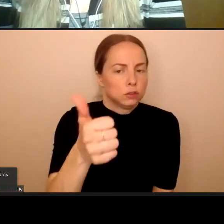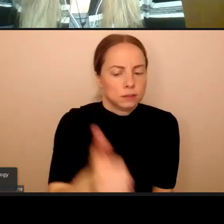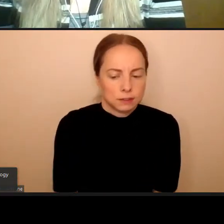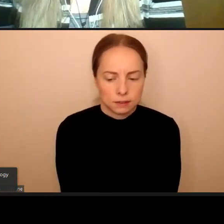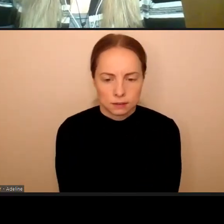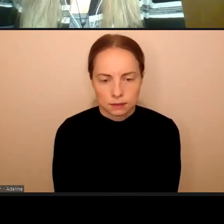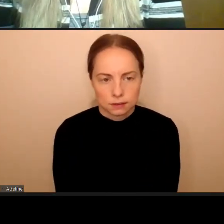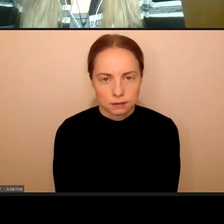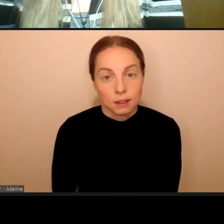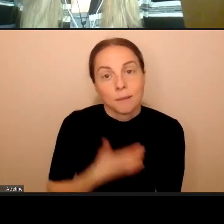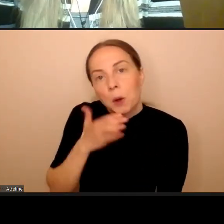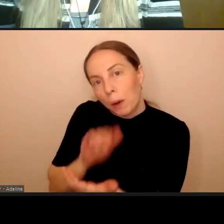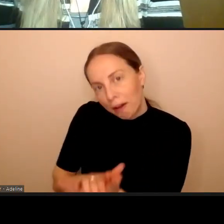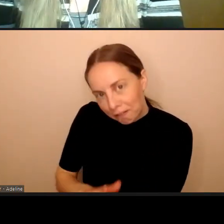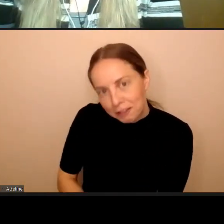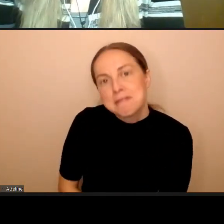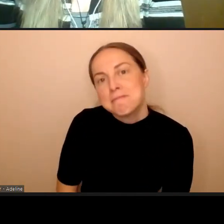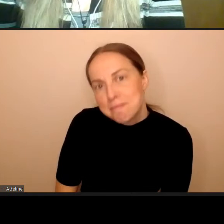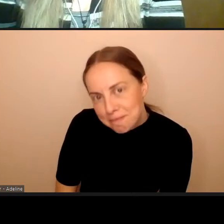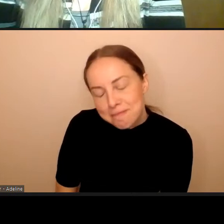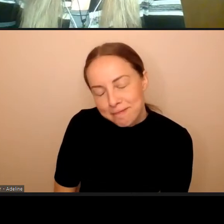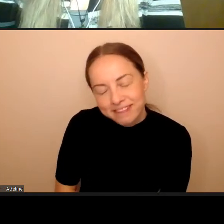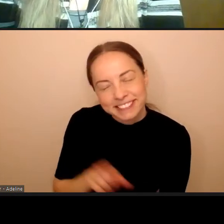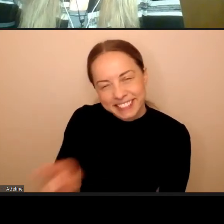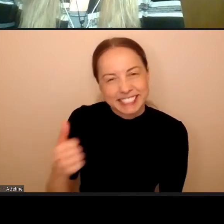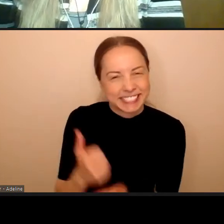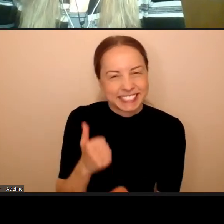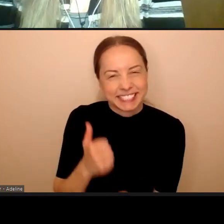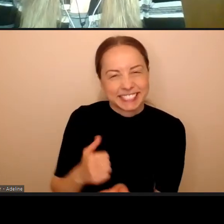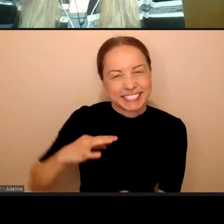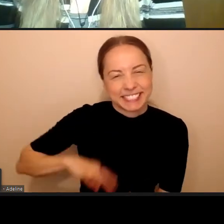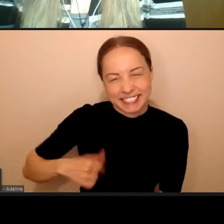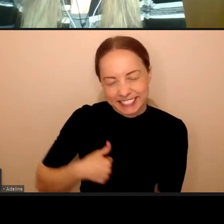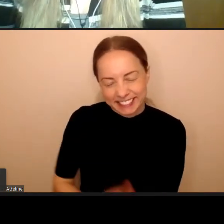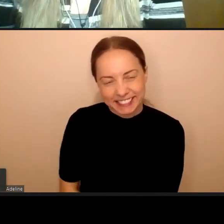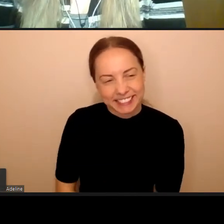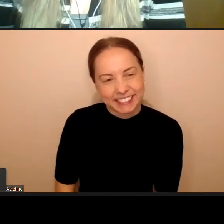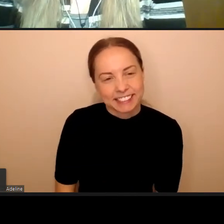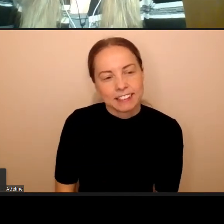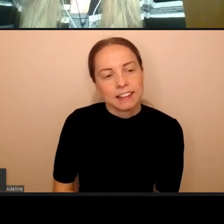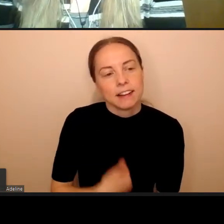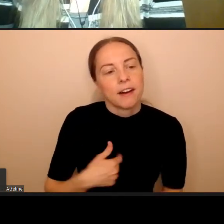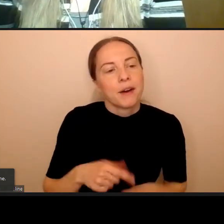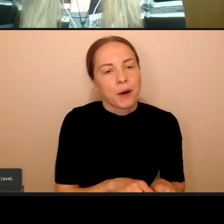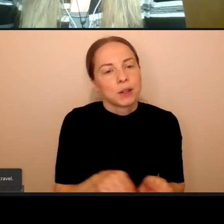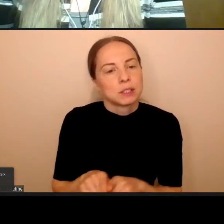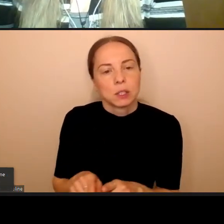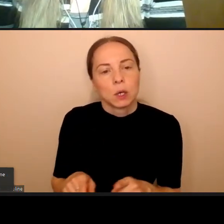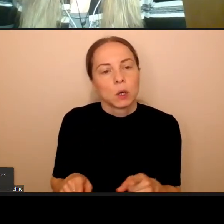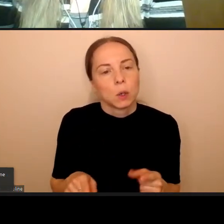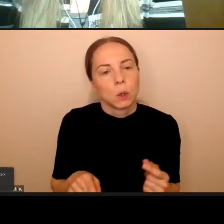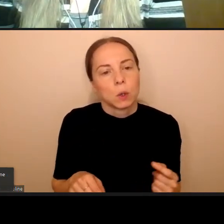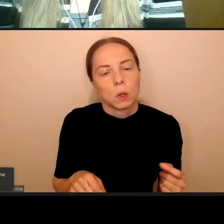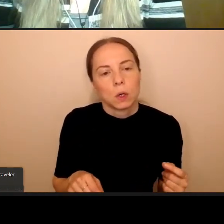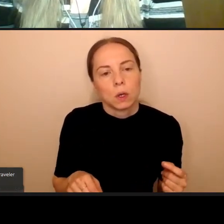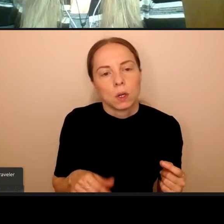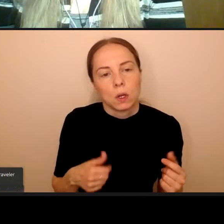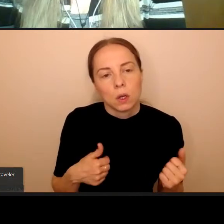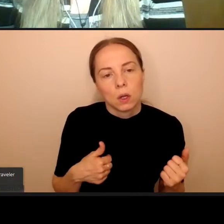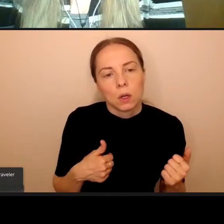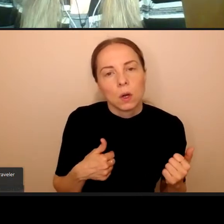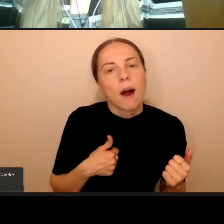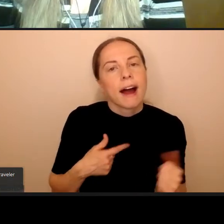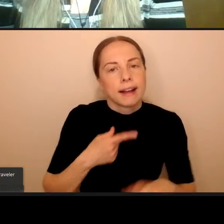My wife, she's been very helpful. I also am a cane traveler with mobility, so I use